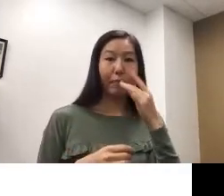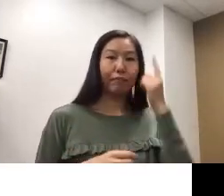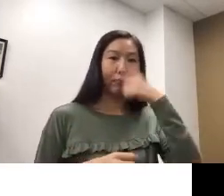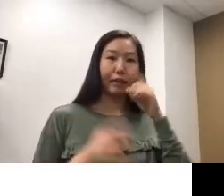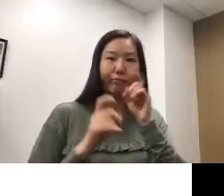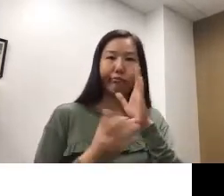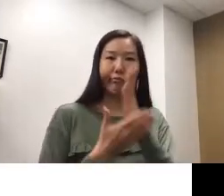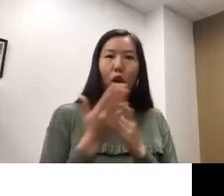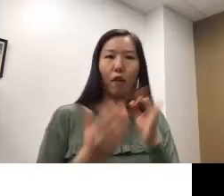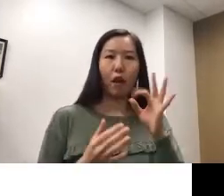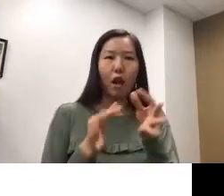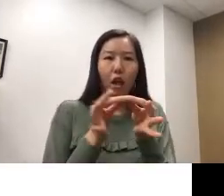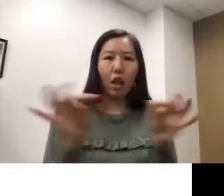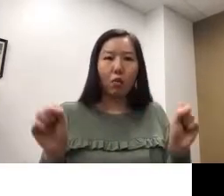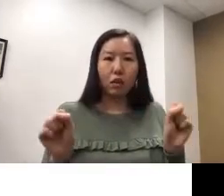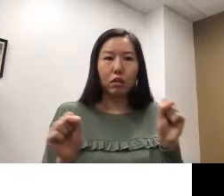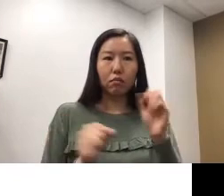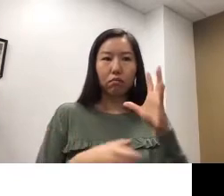non-signers.